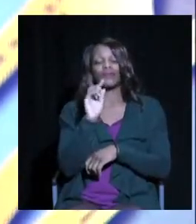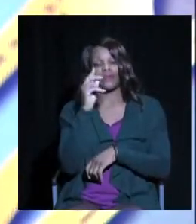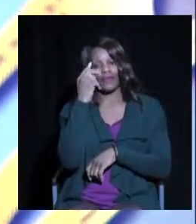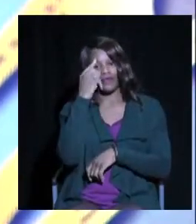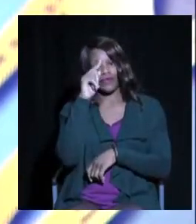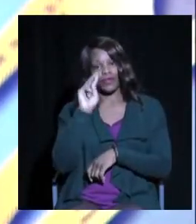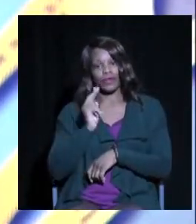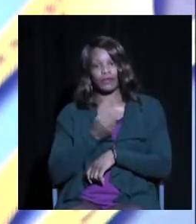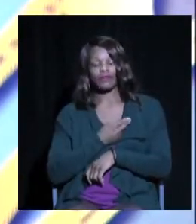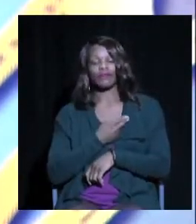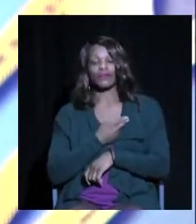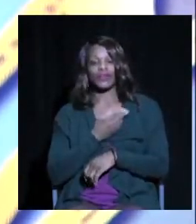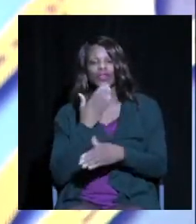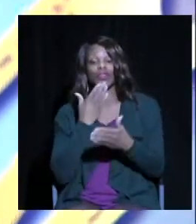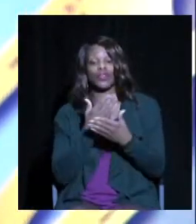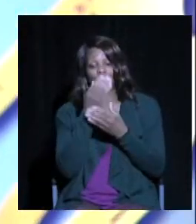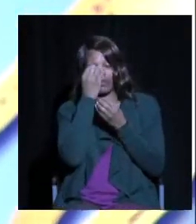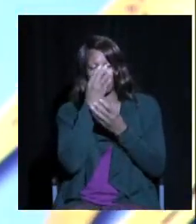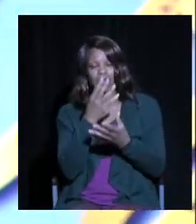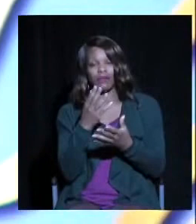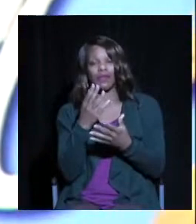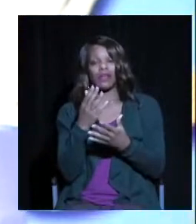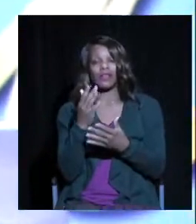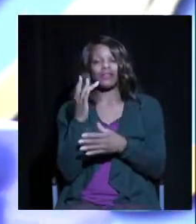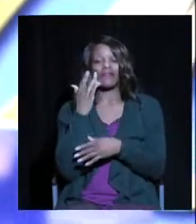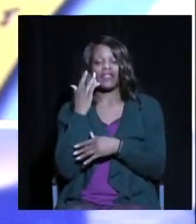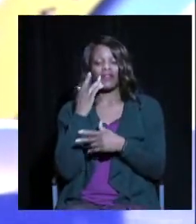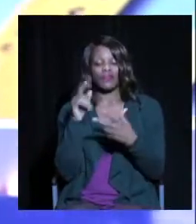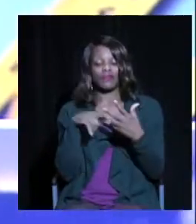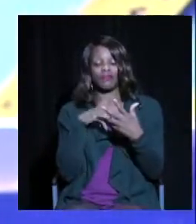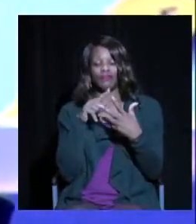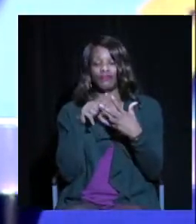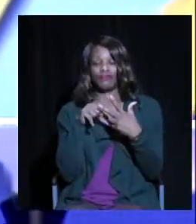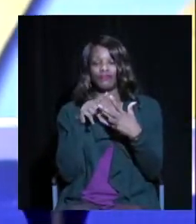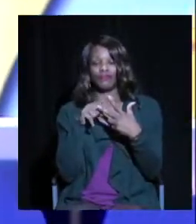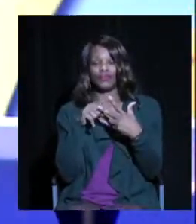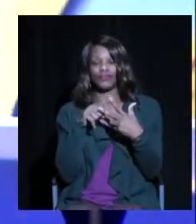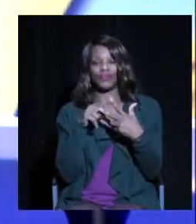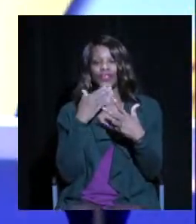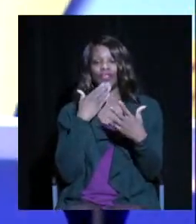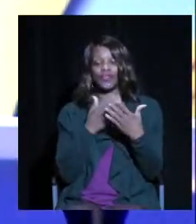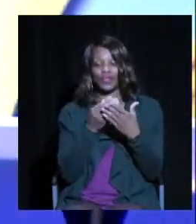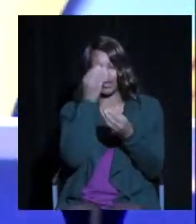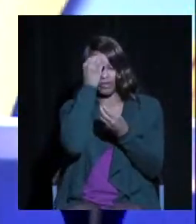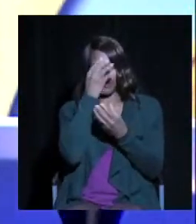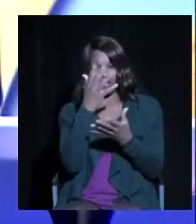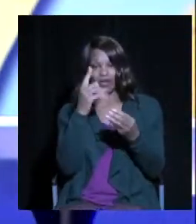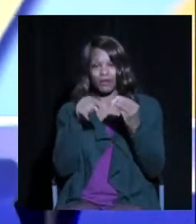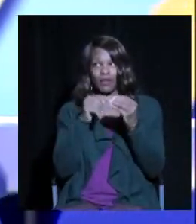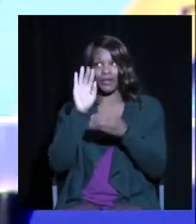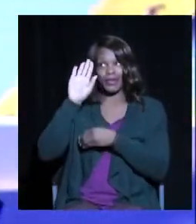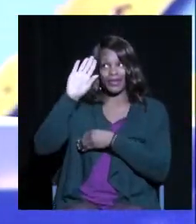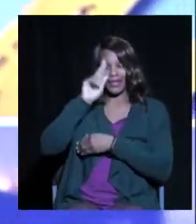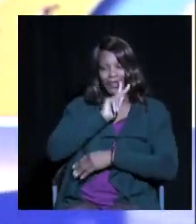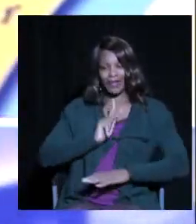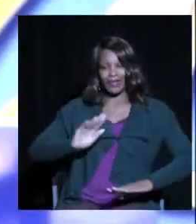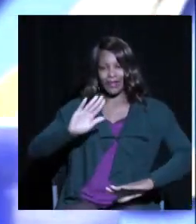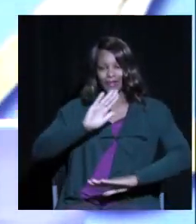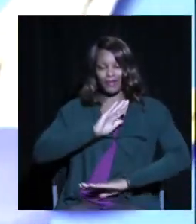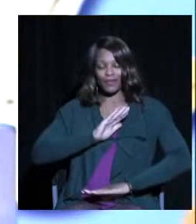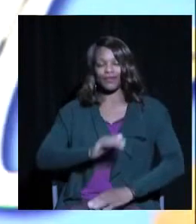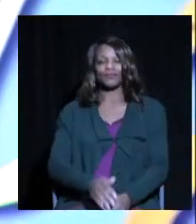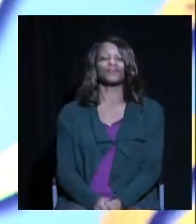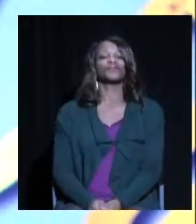first was the good news about his favor. Second, number two, is the good news about his kingdom. Good news about his